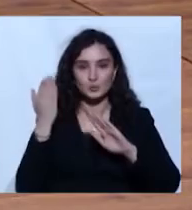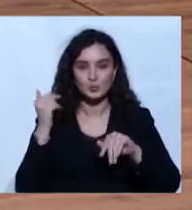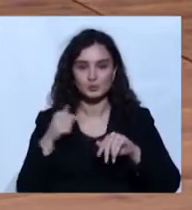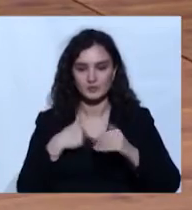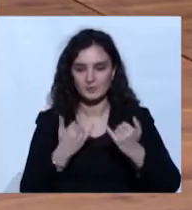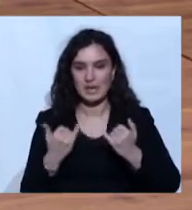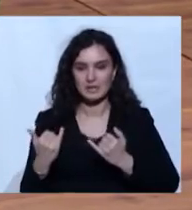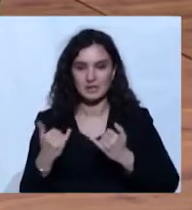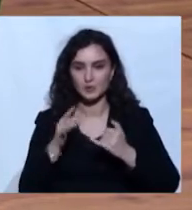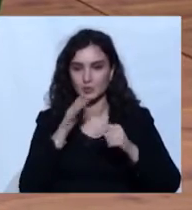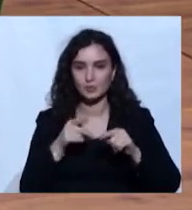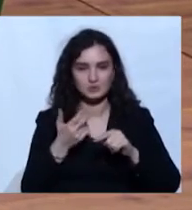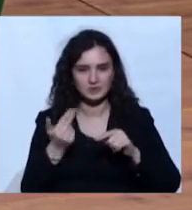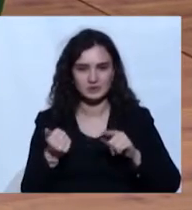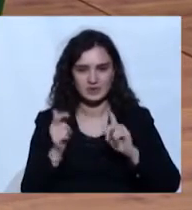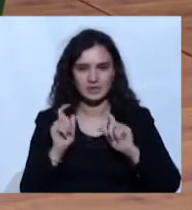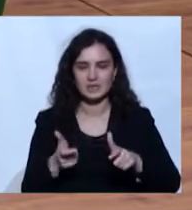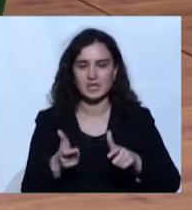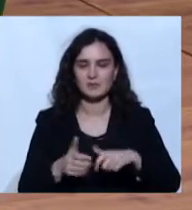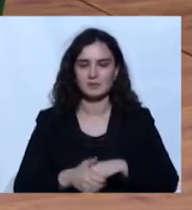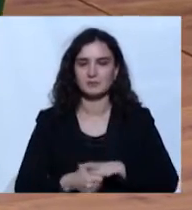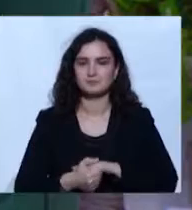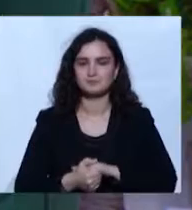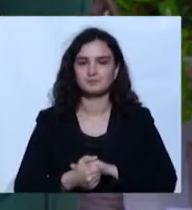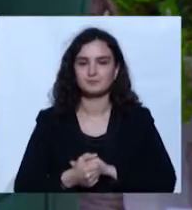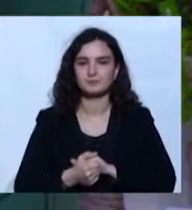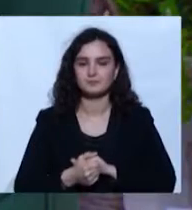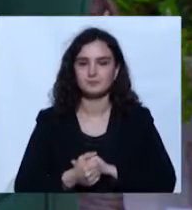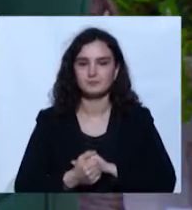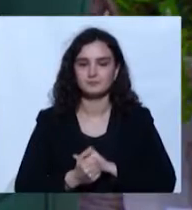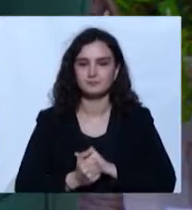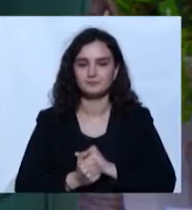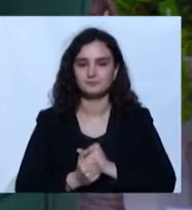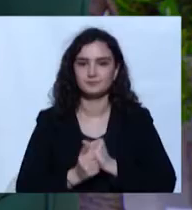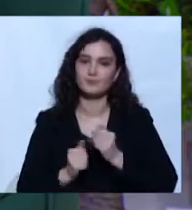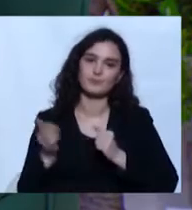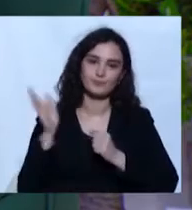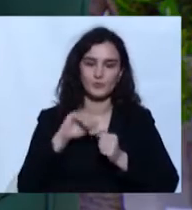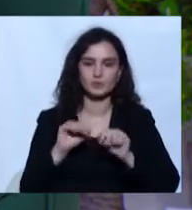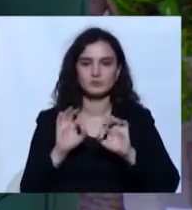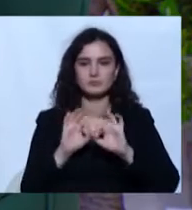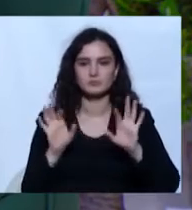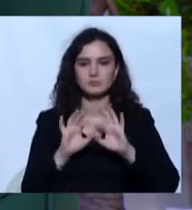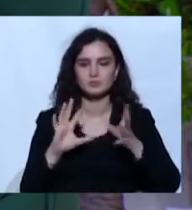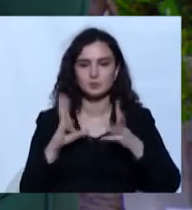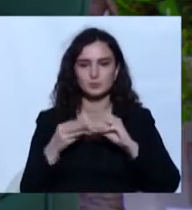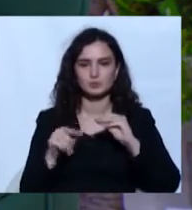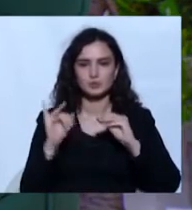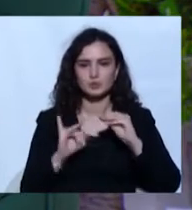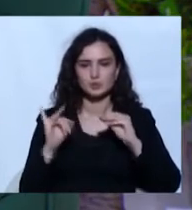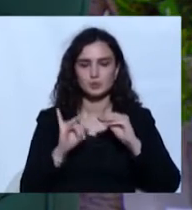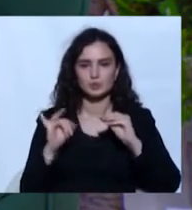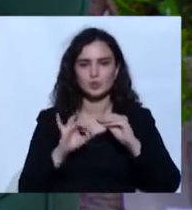that time to our modern time. I absolutely agree. Well, let's get into the